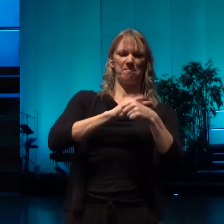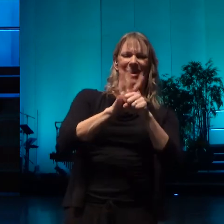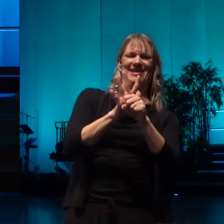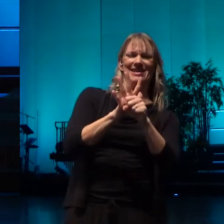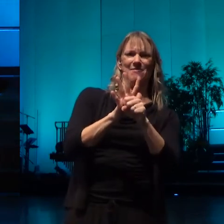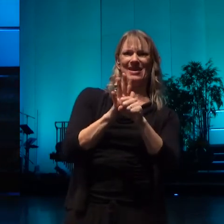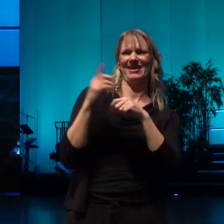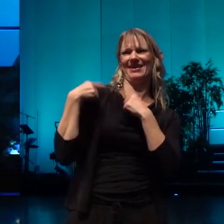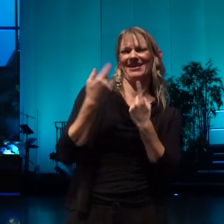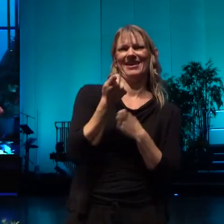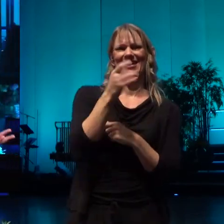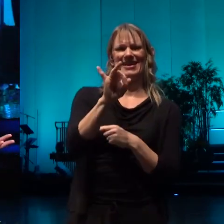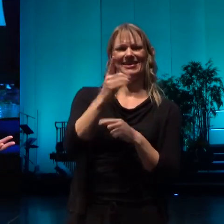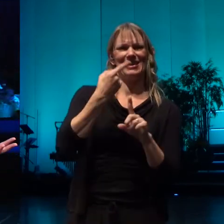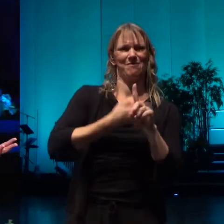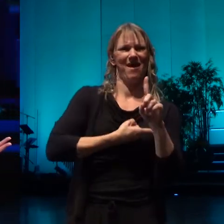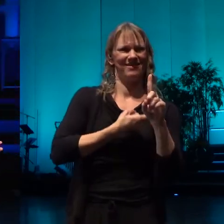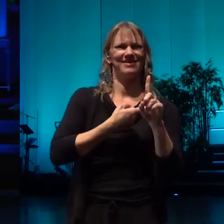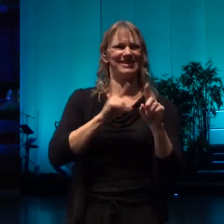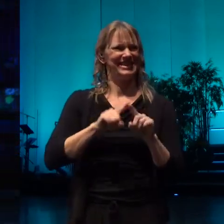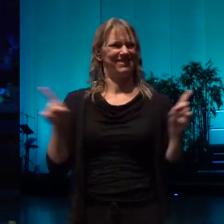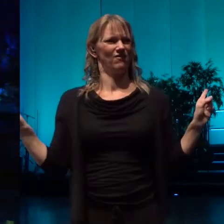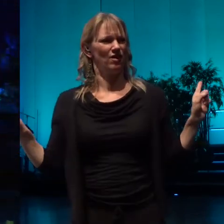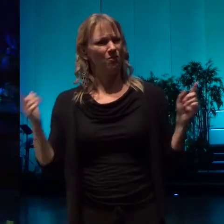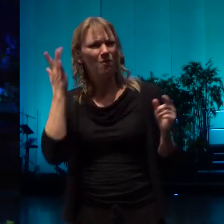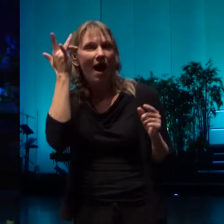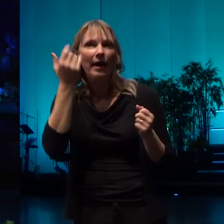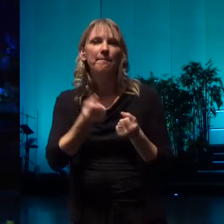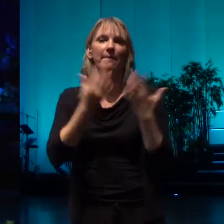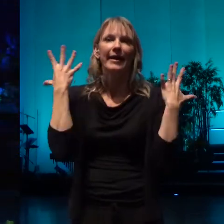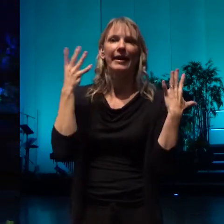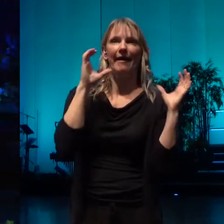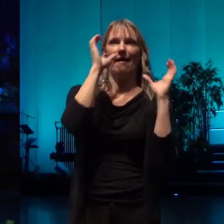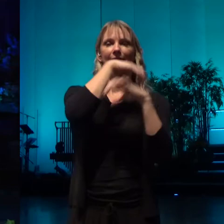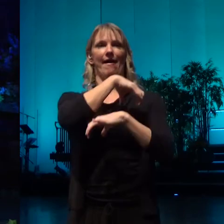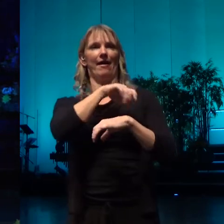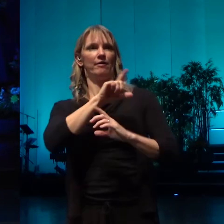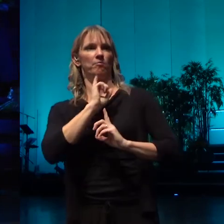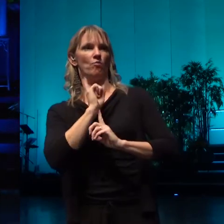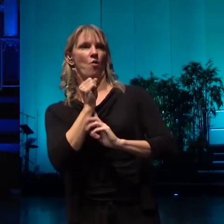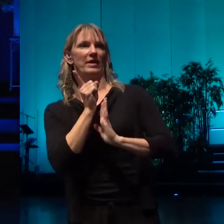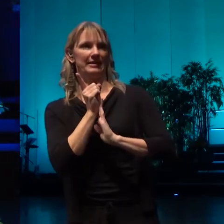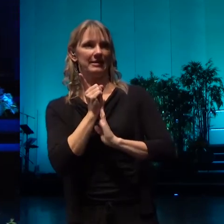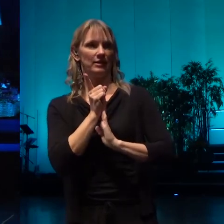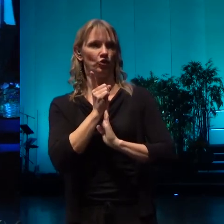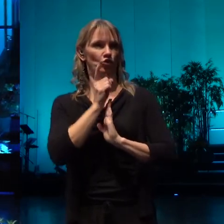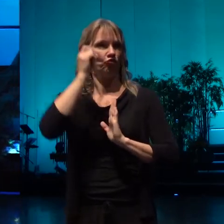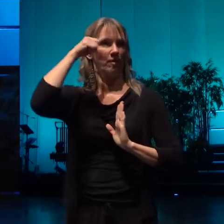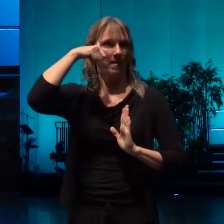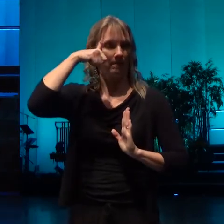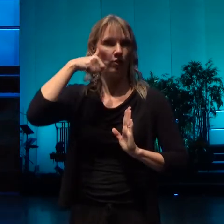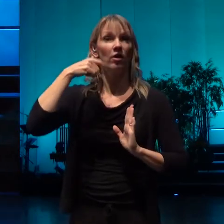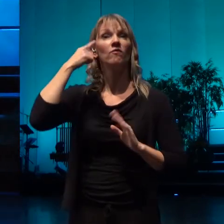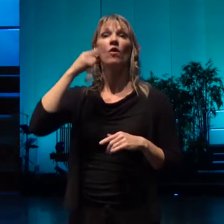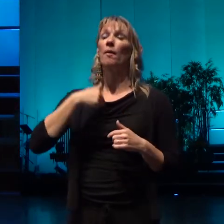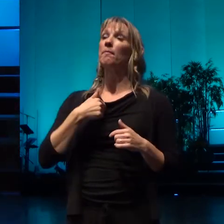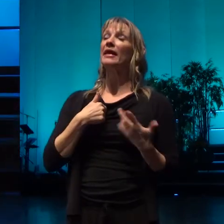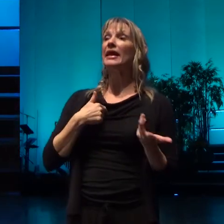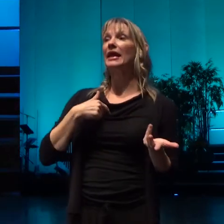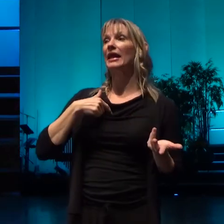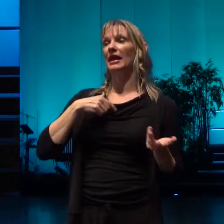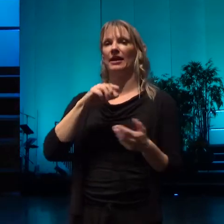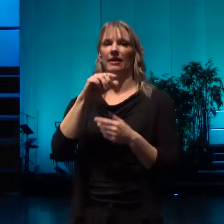these last 18 months because there's so many bizarre moments to remember, right? And for me, I go to